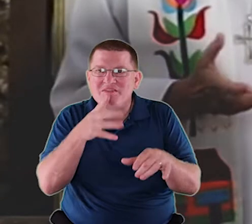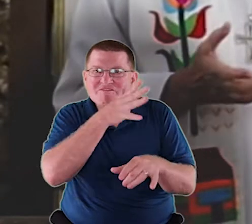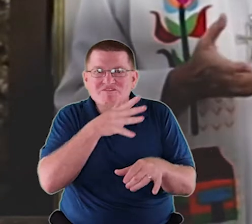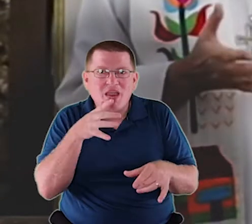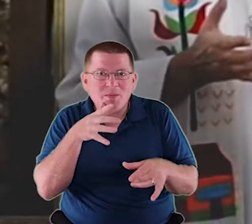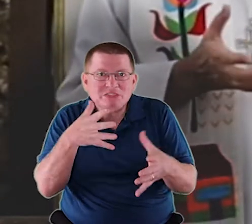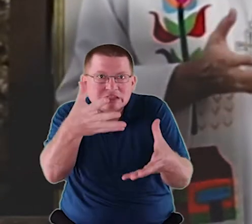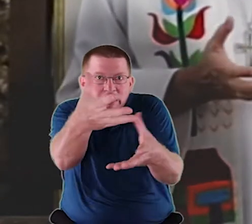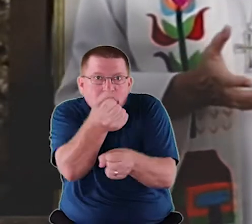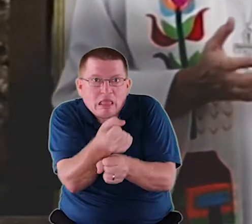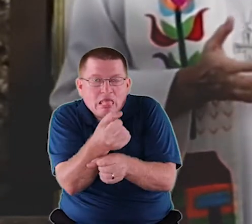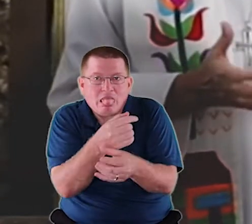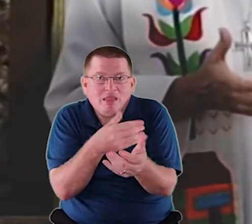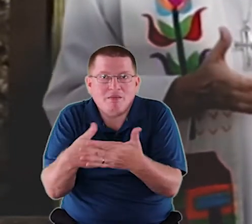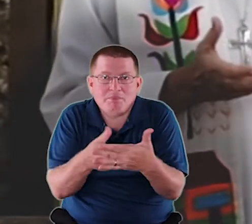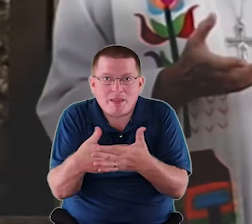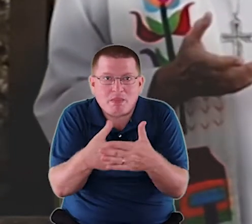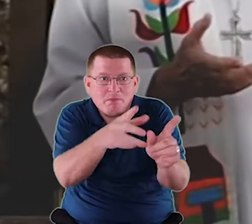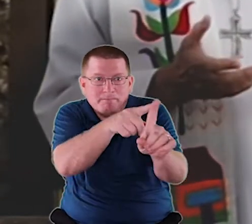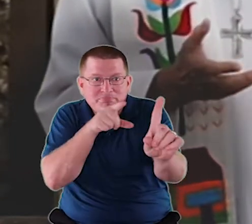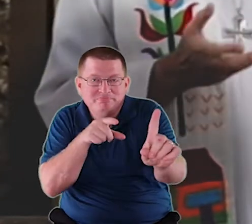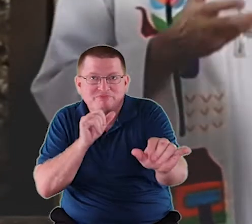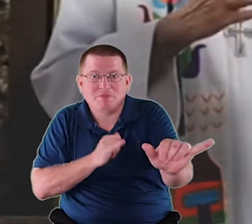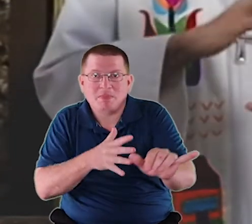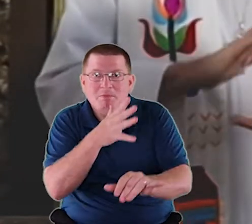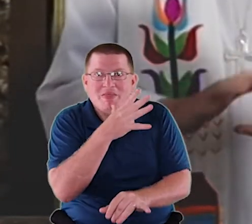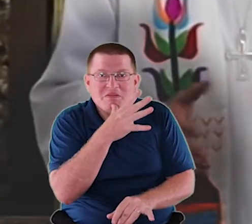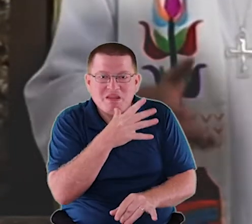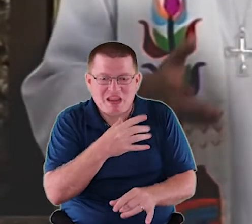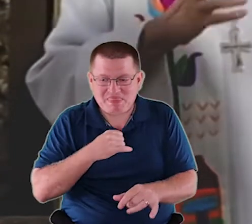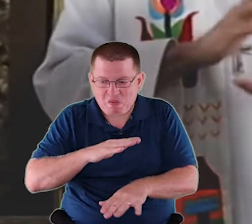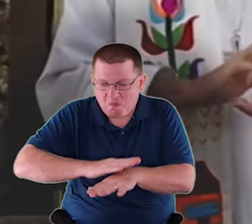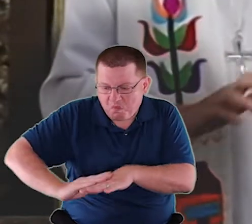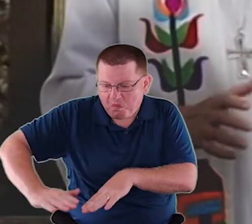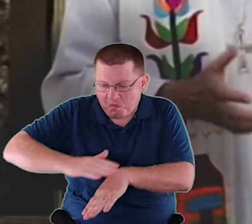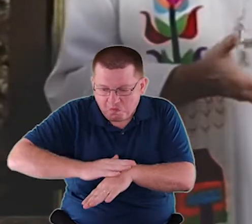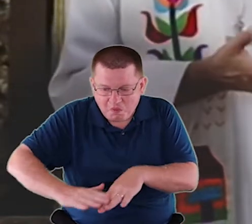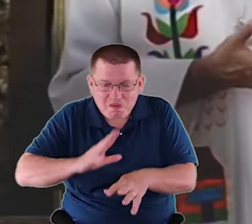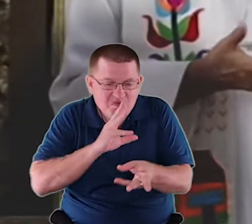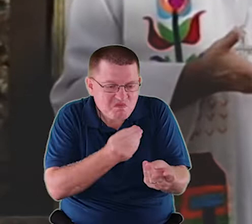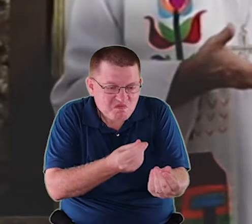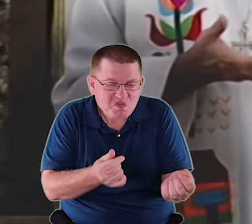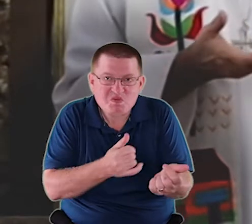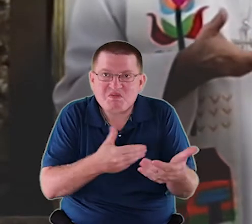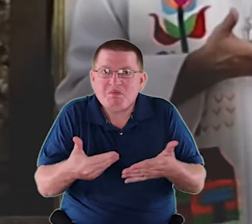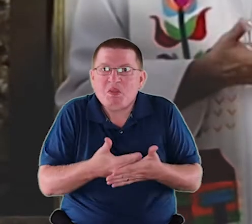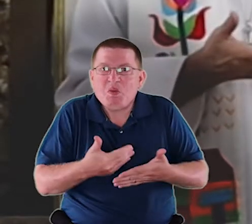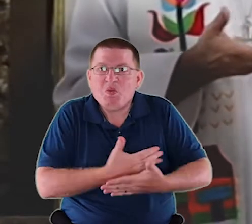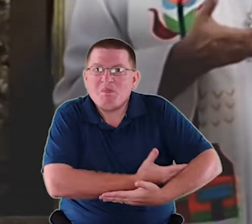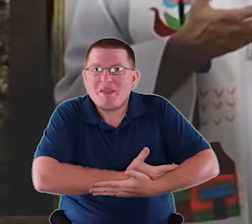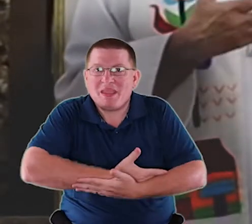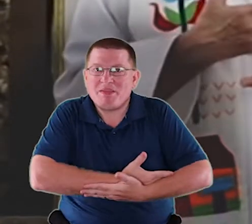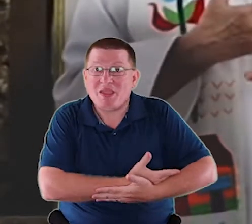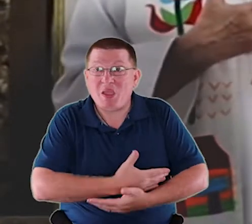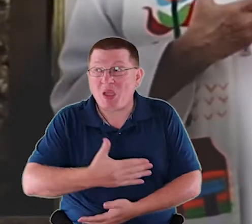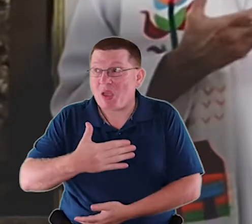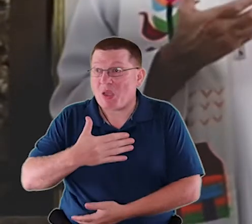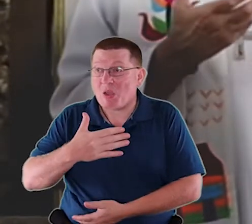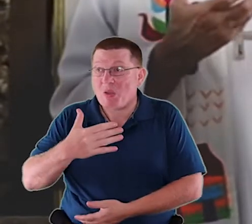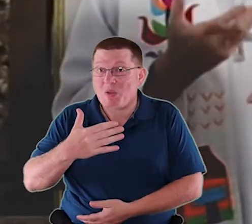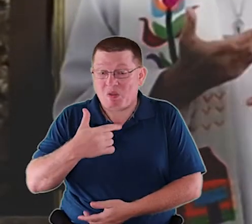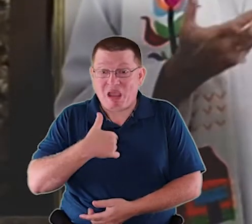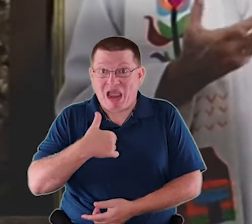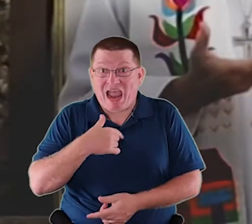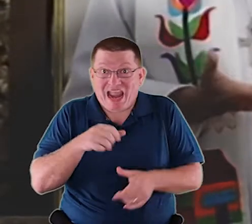lambs as they are released from the womb, and I have the privilege of wiping the fluid off a newborn lamb while my